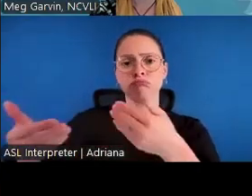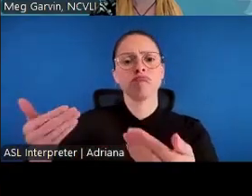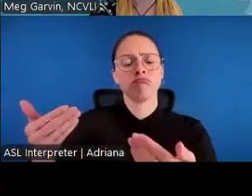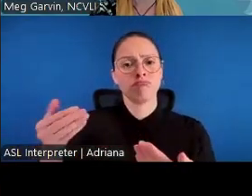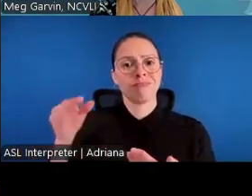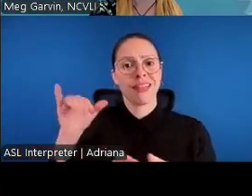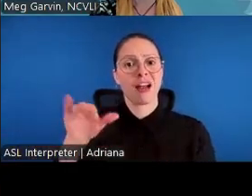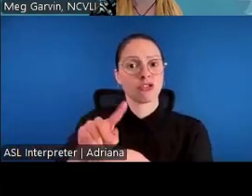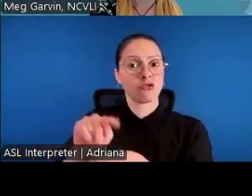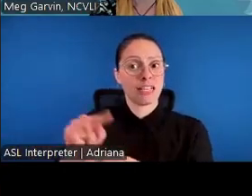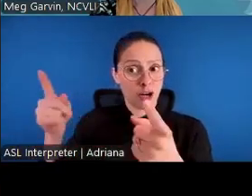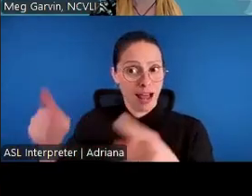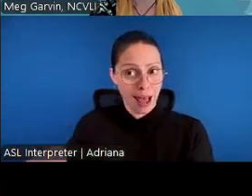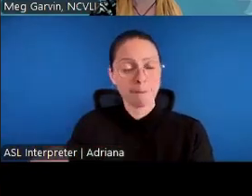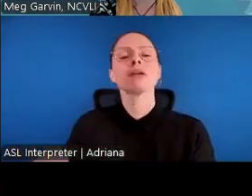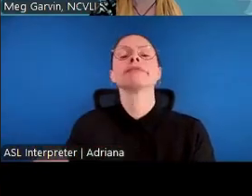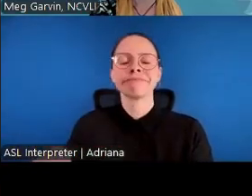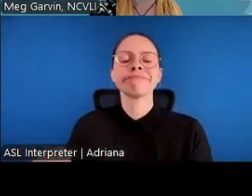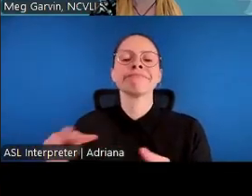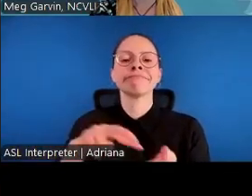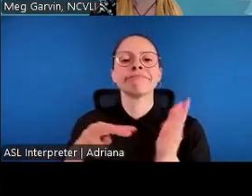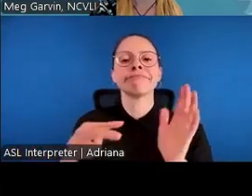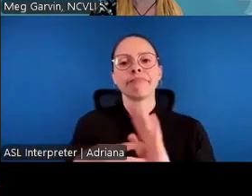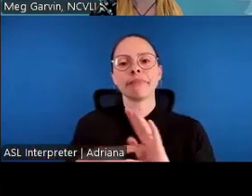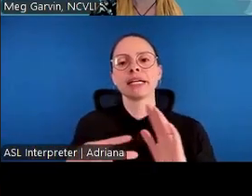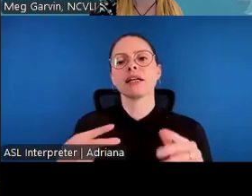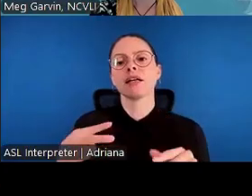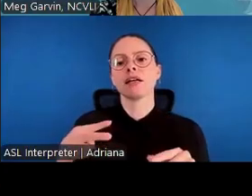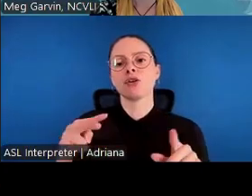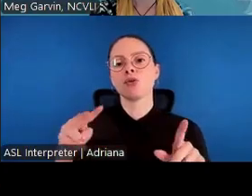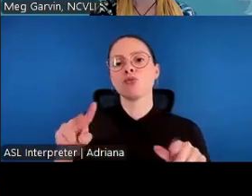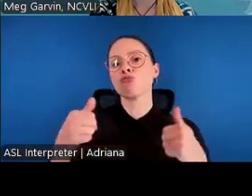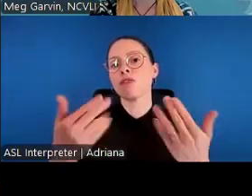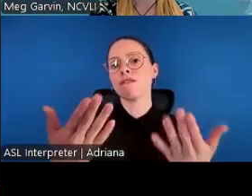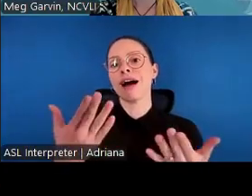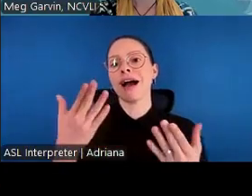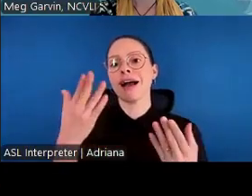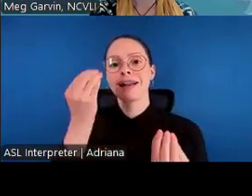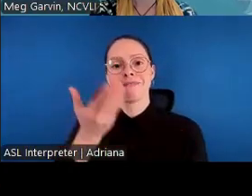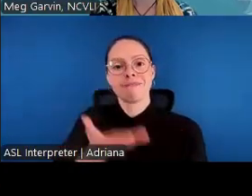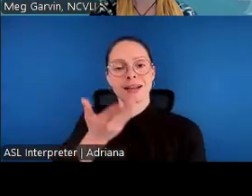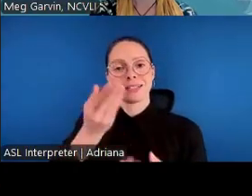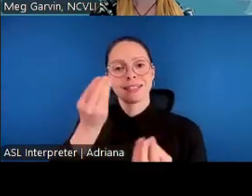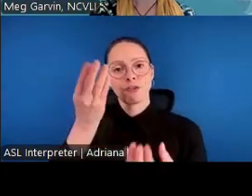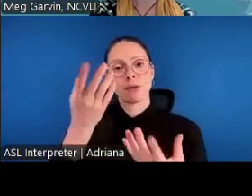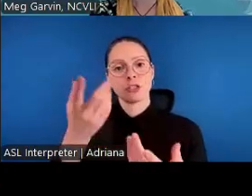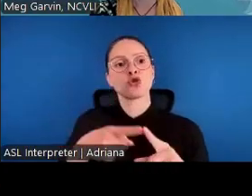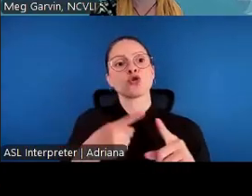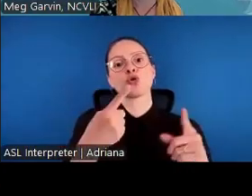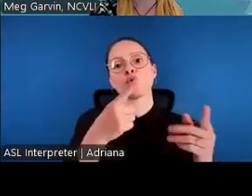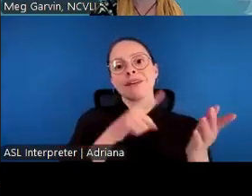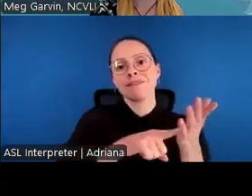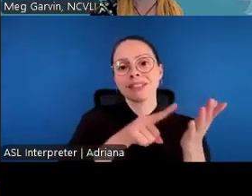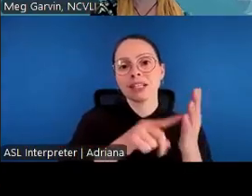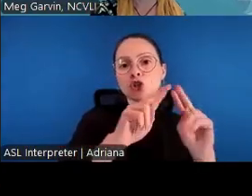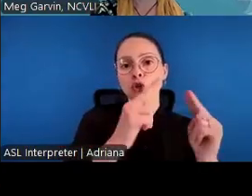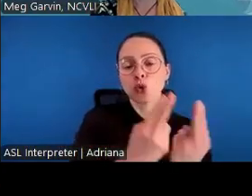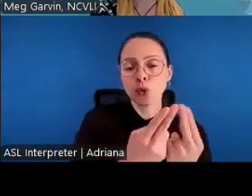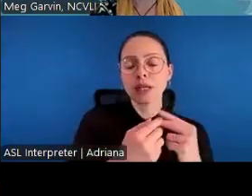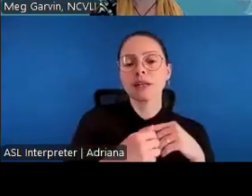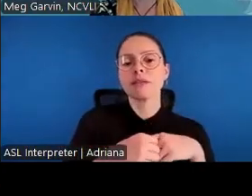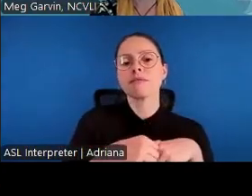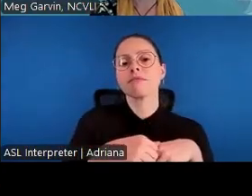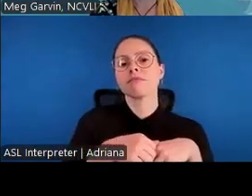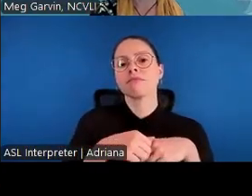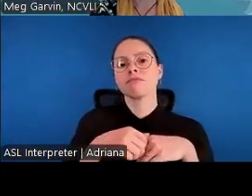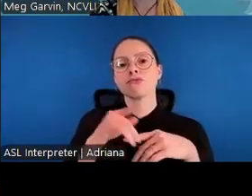consultation, then you're likely going to be providing that information either to the military investigative unit or to trial counsel or both. It really